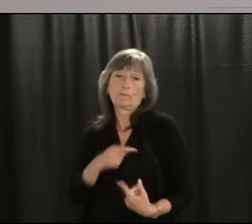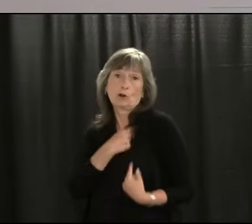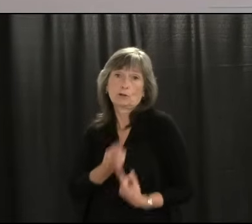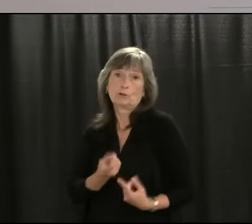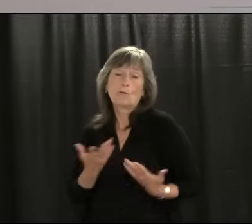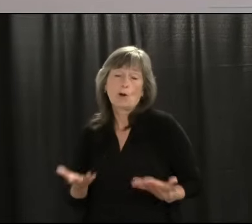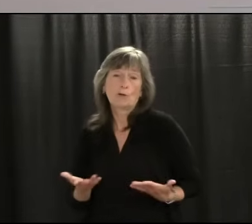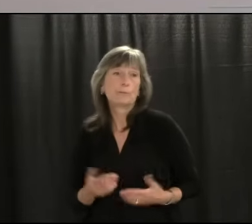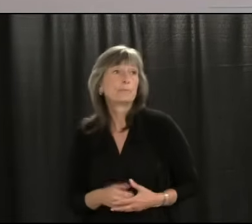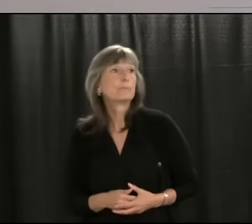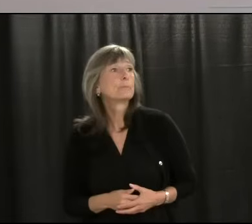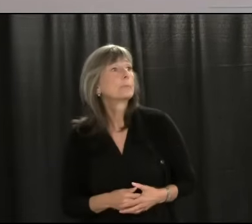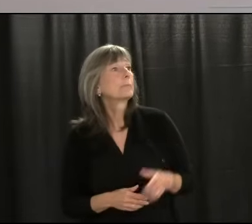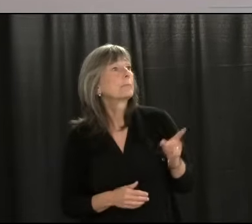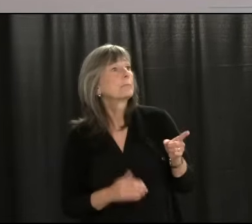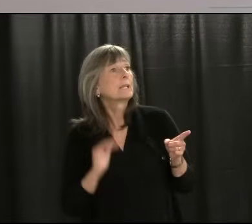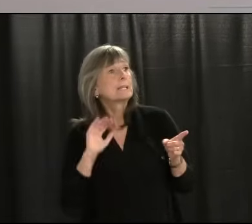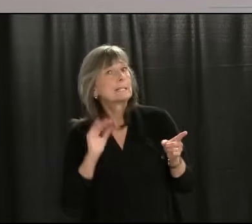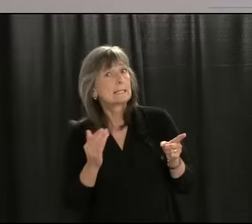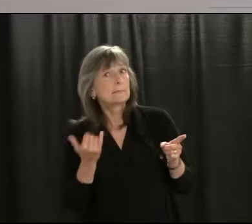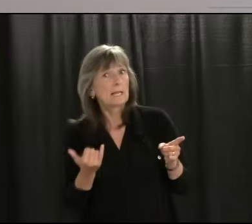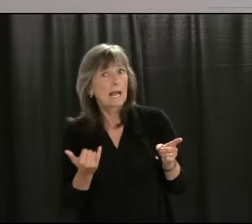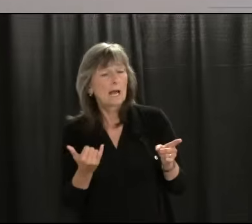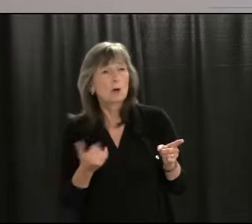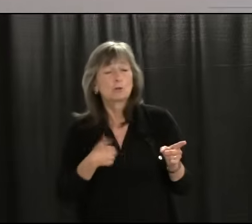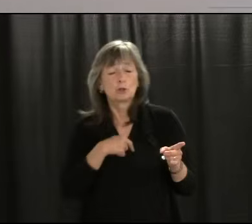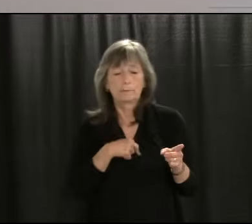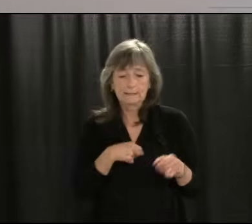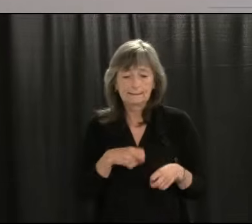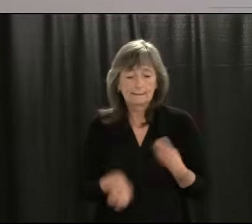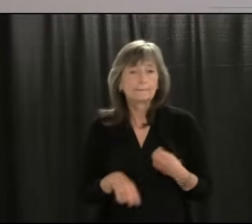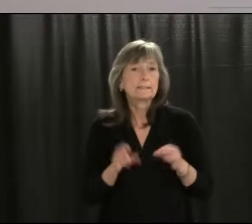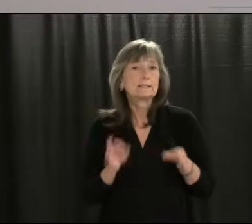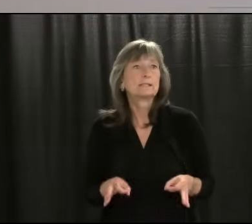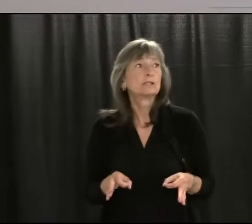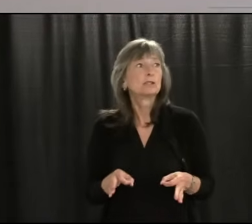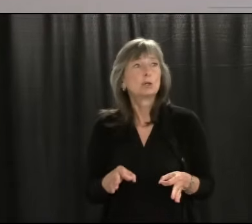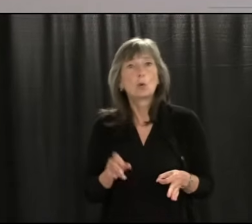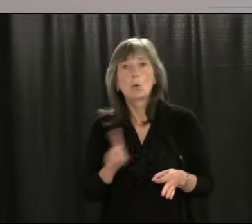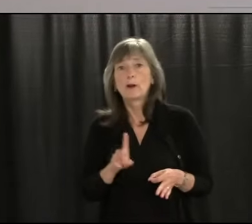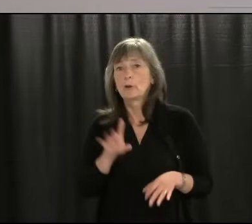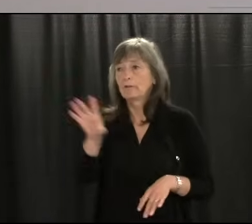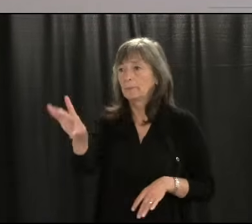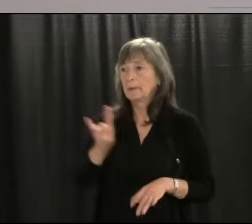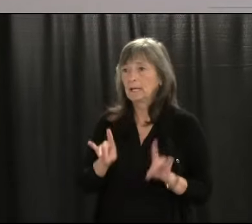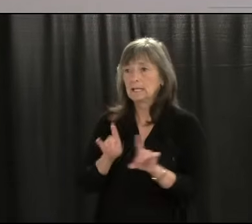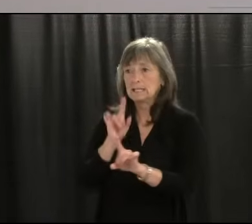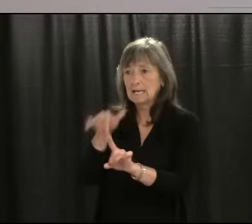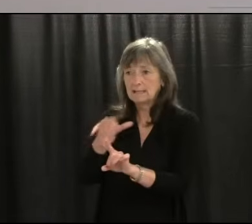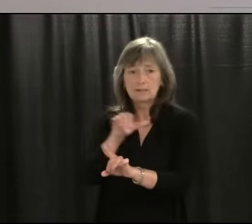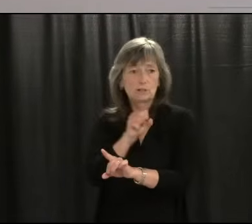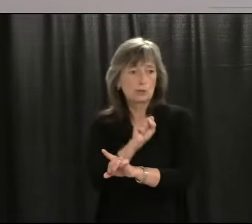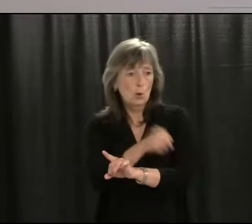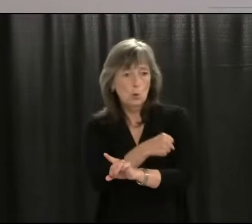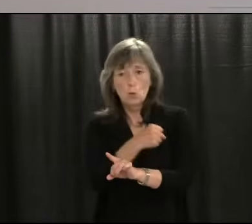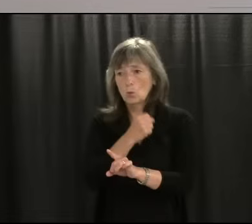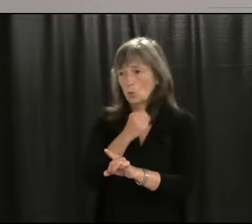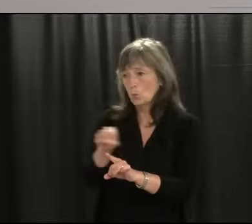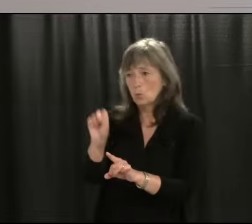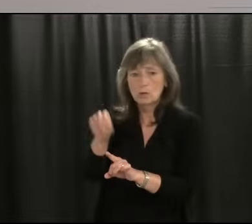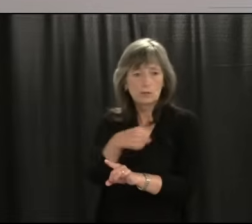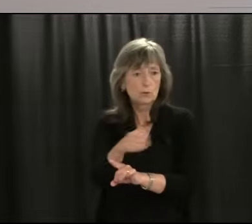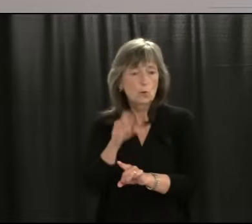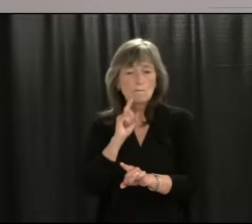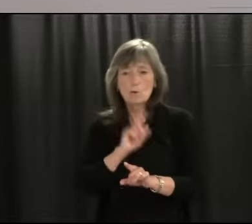date. It does seem now like you're at a point where you have to make very tough decisions. What goes where? I'm sure you'd like more. Can you tell